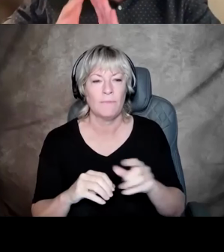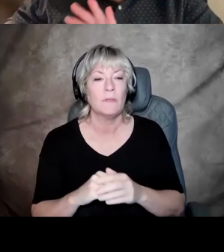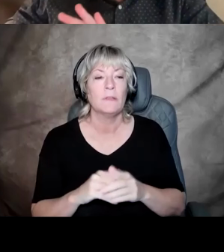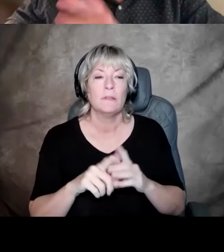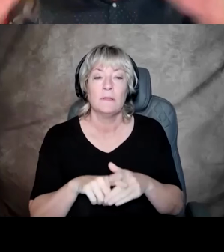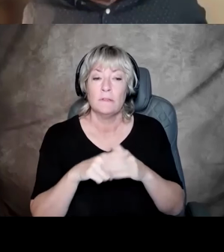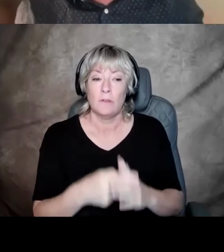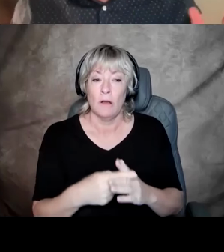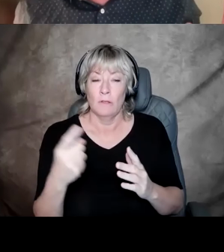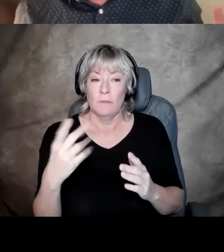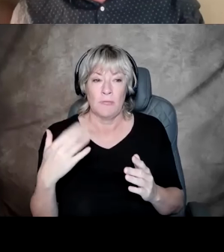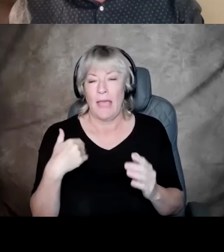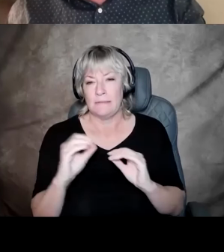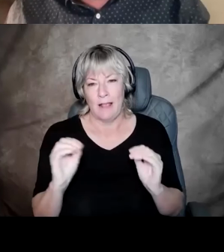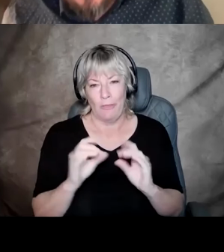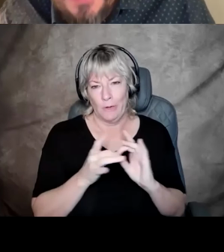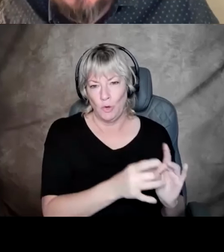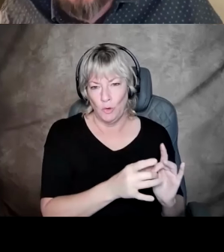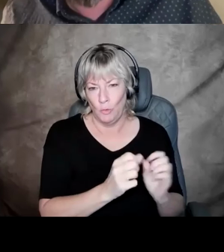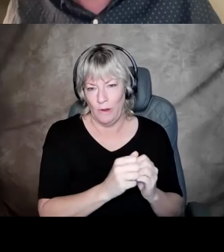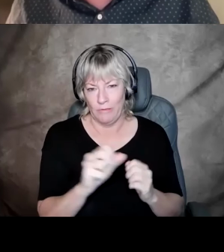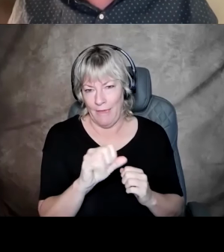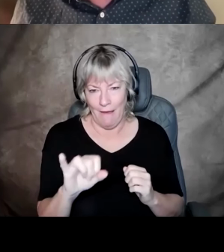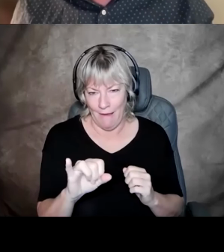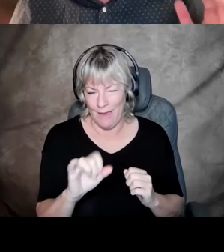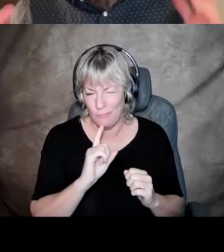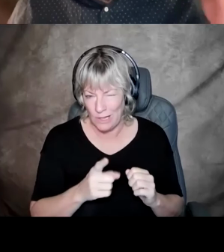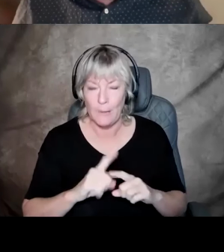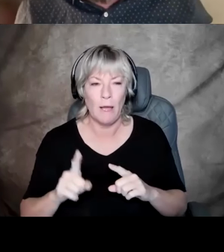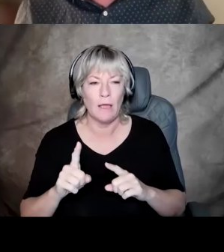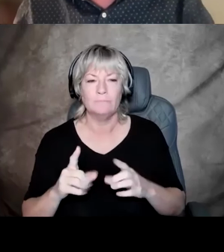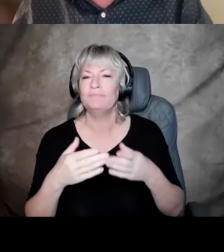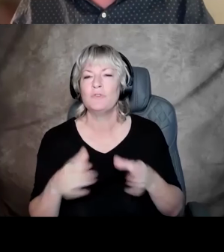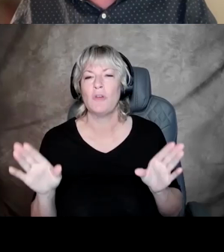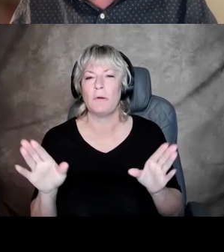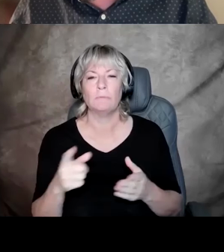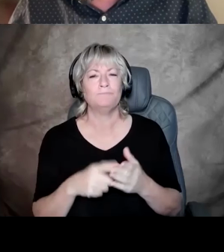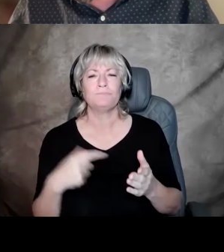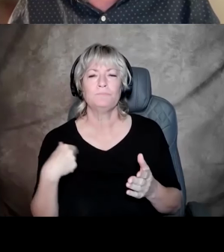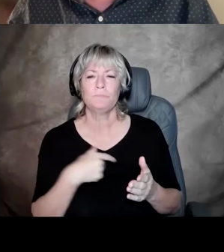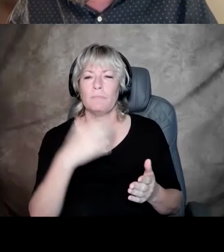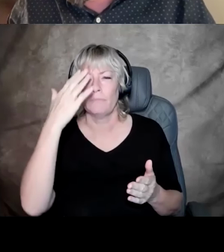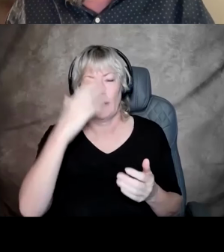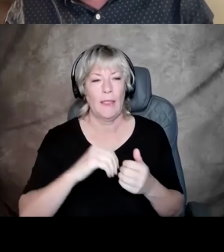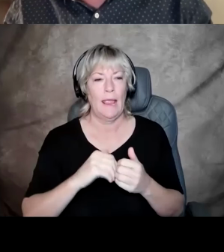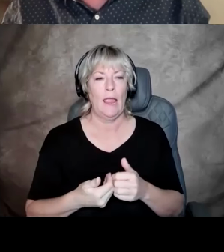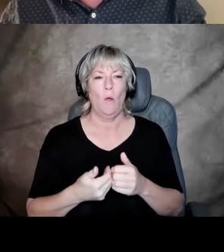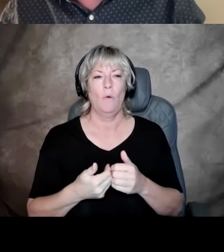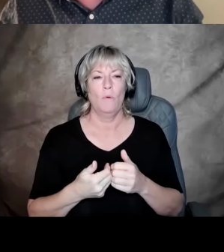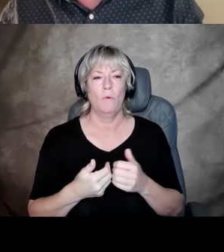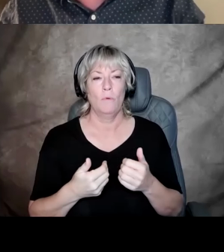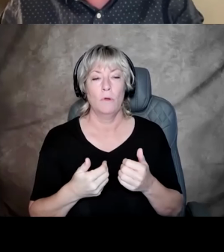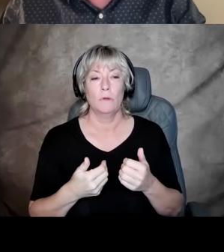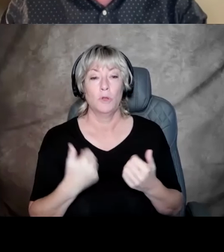something that has really nothing to do with AI itself, but just what do we know about how do you get someone who's